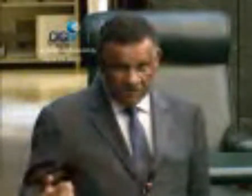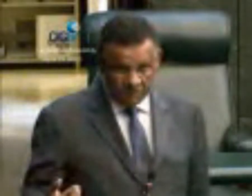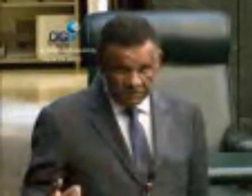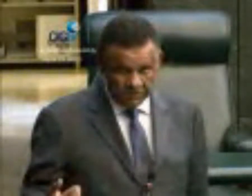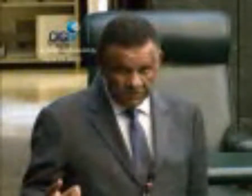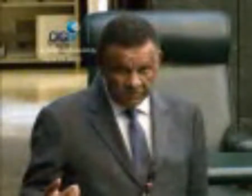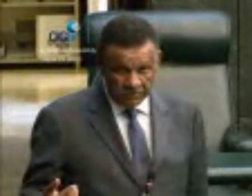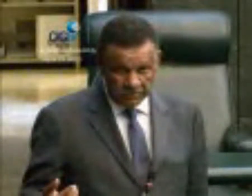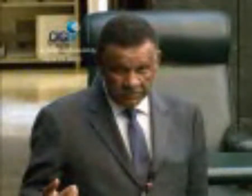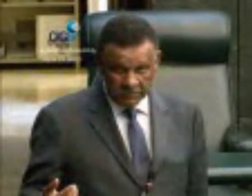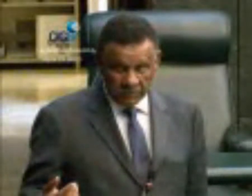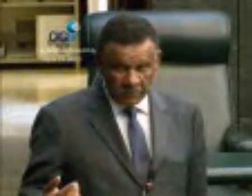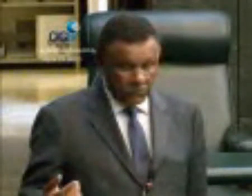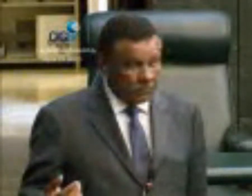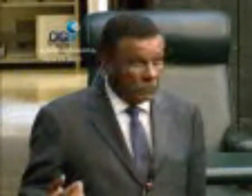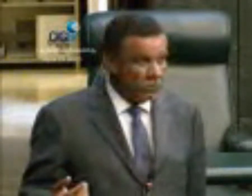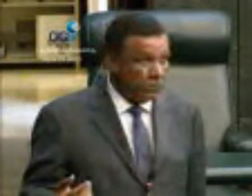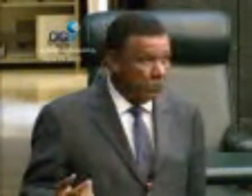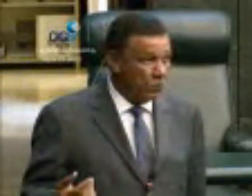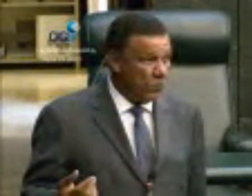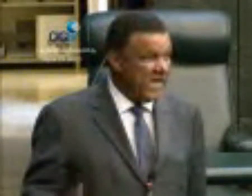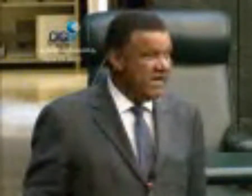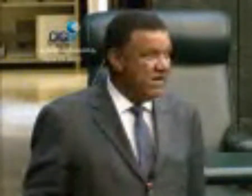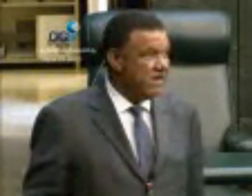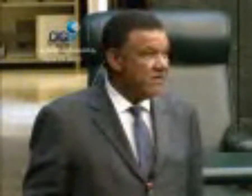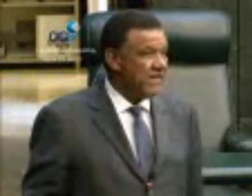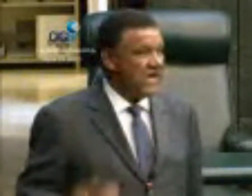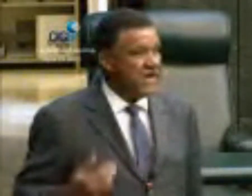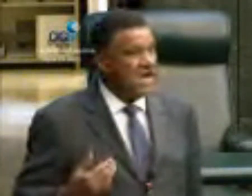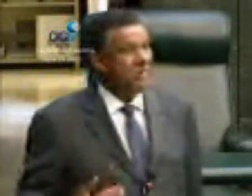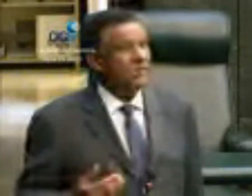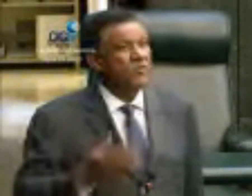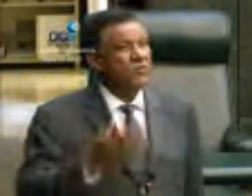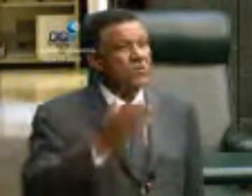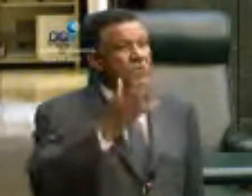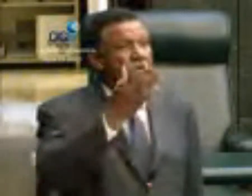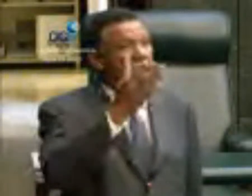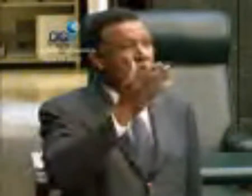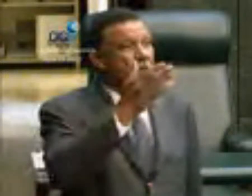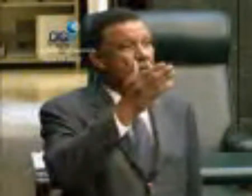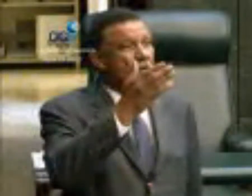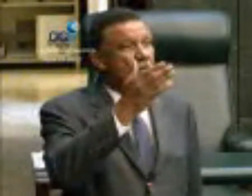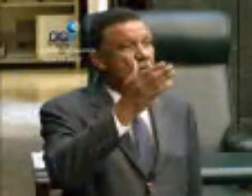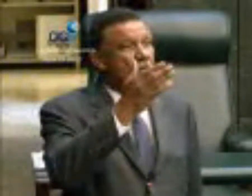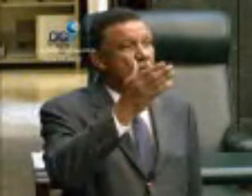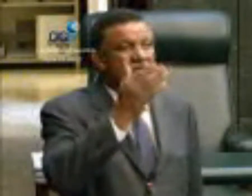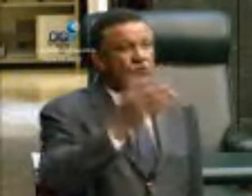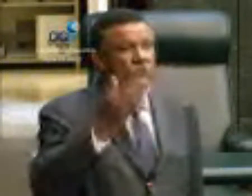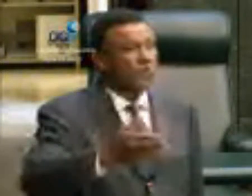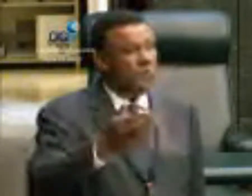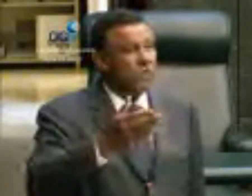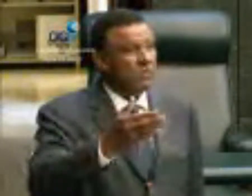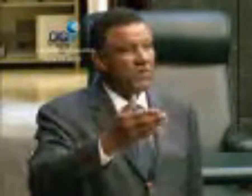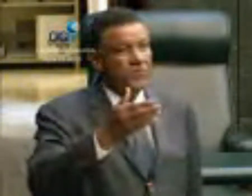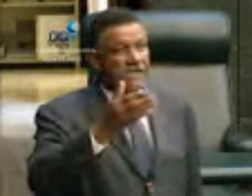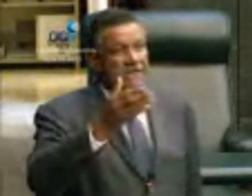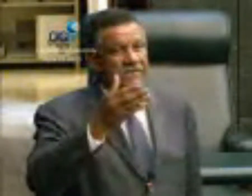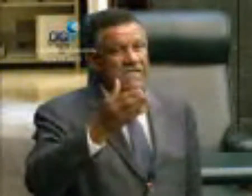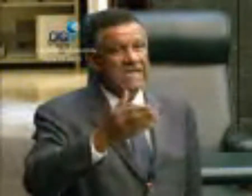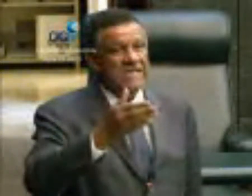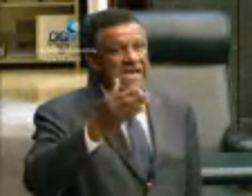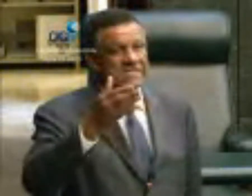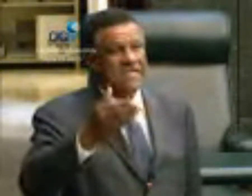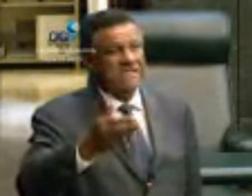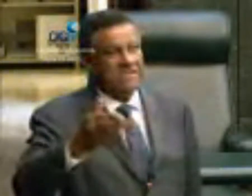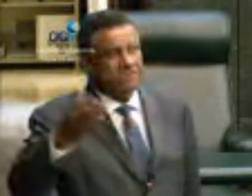Put it in some. When that happens, I don't know, but we can say that is the plan. That